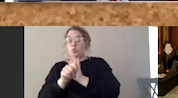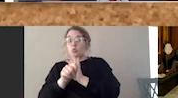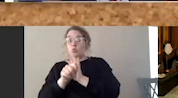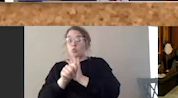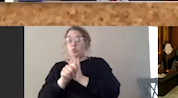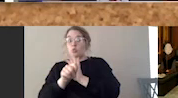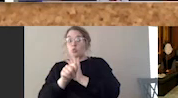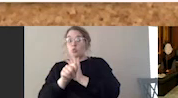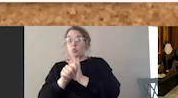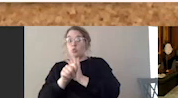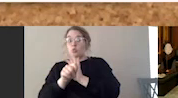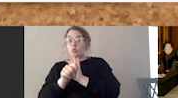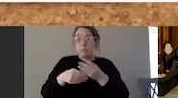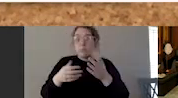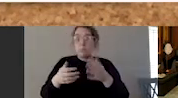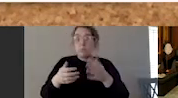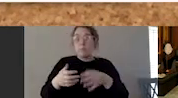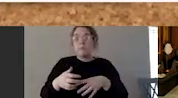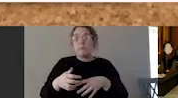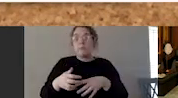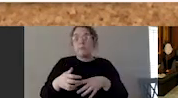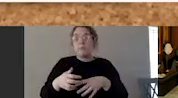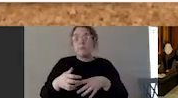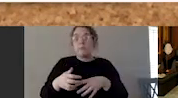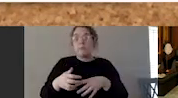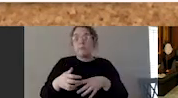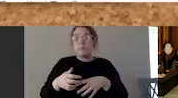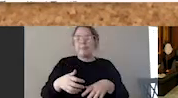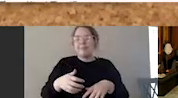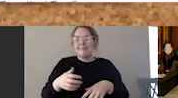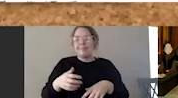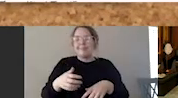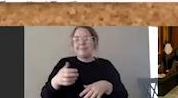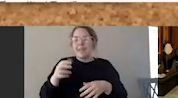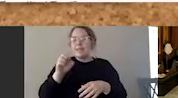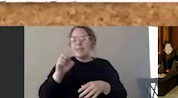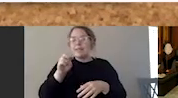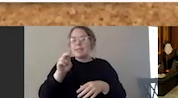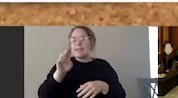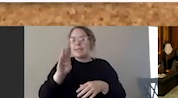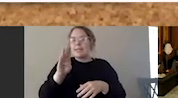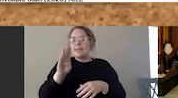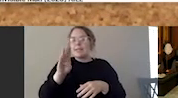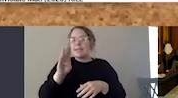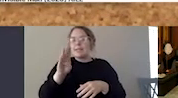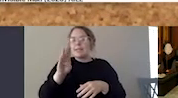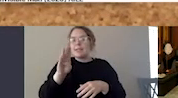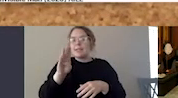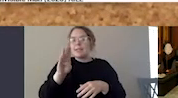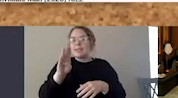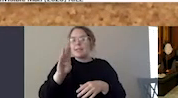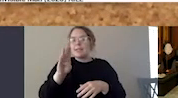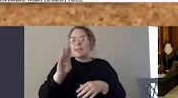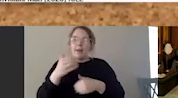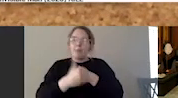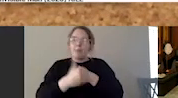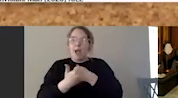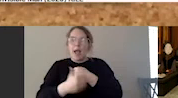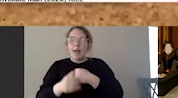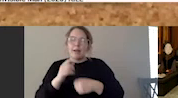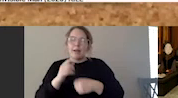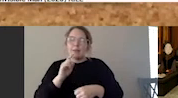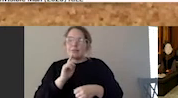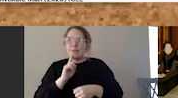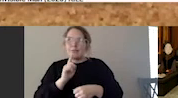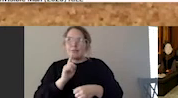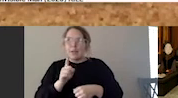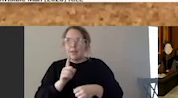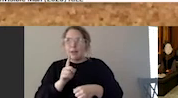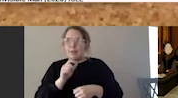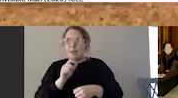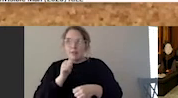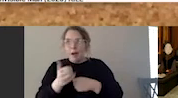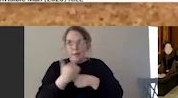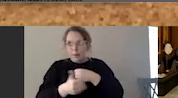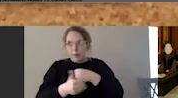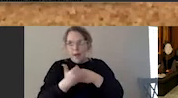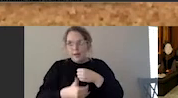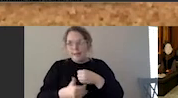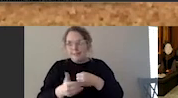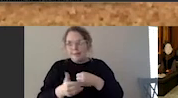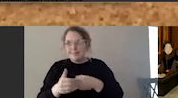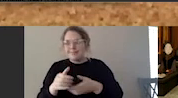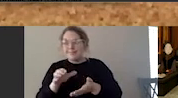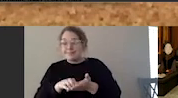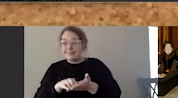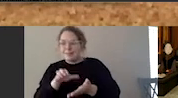Let's see, yeah, here, food theory. Subway bread isn't actually bread, it's cake. That's the theory. So you want to click on